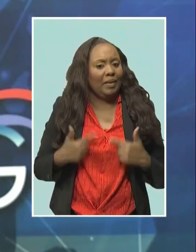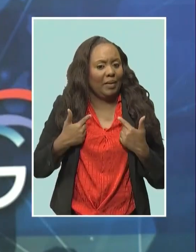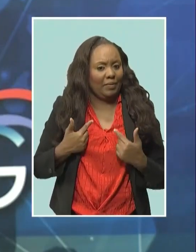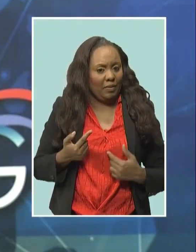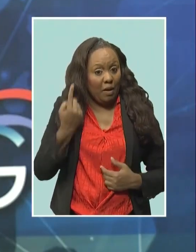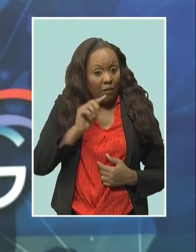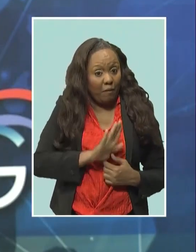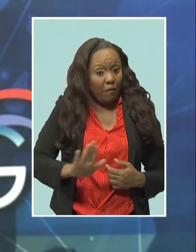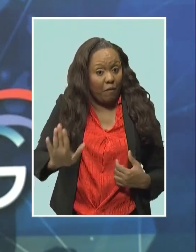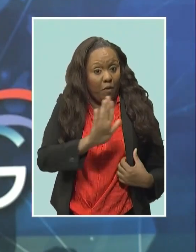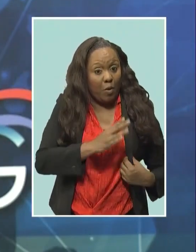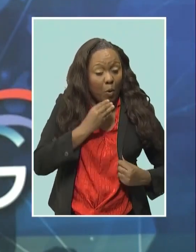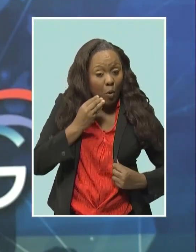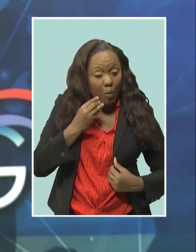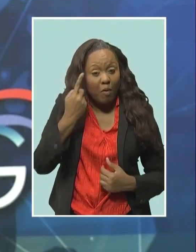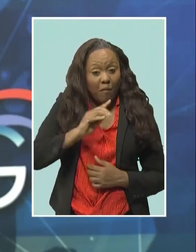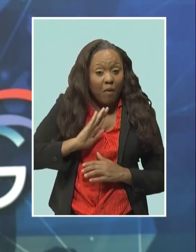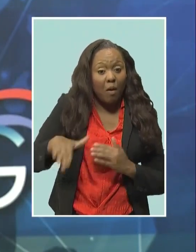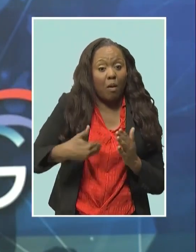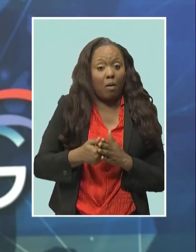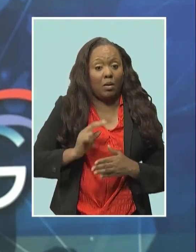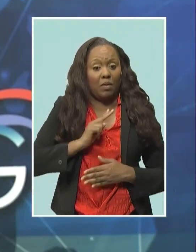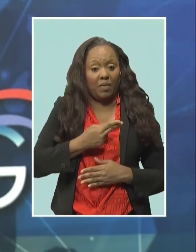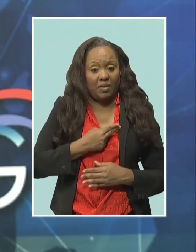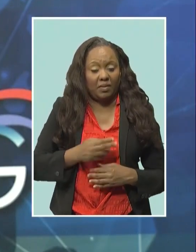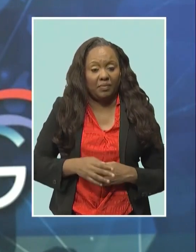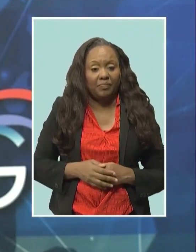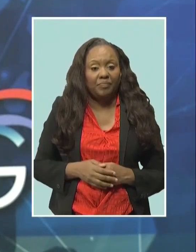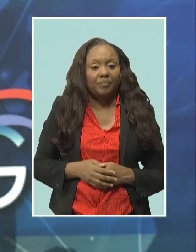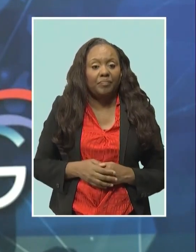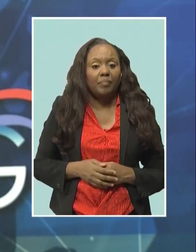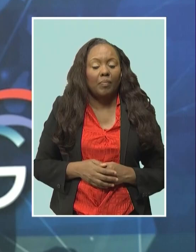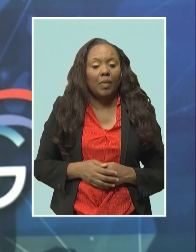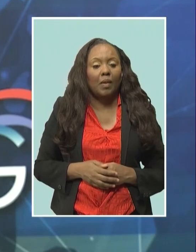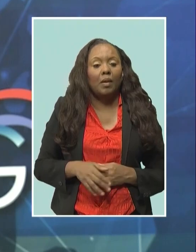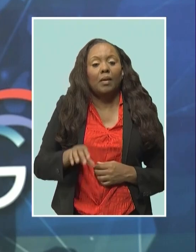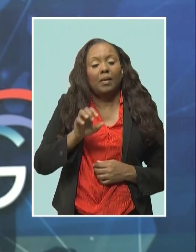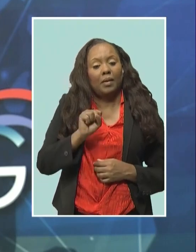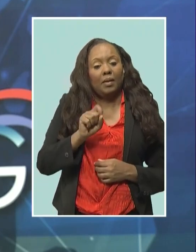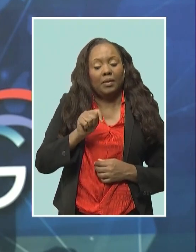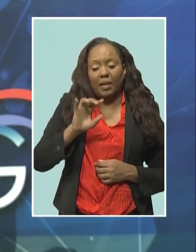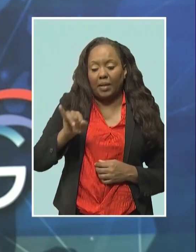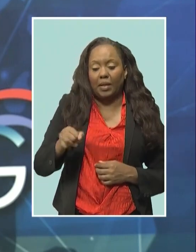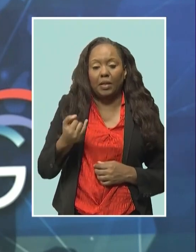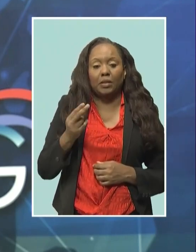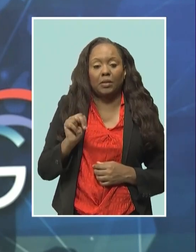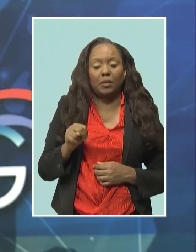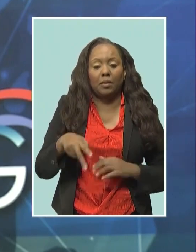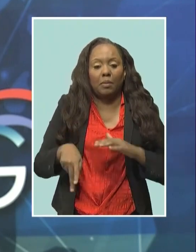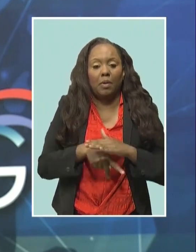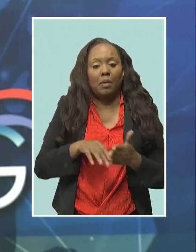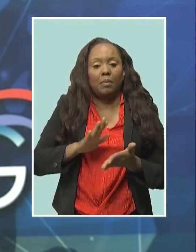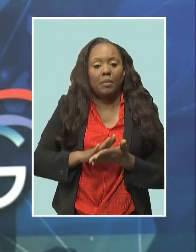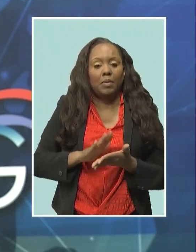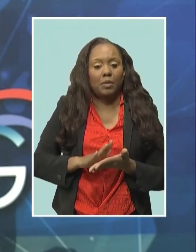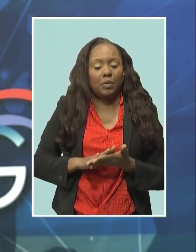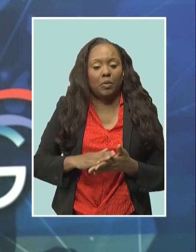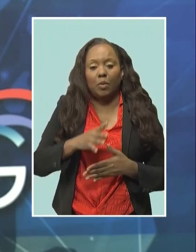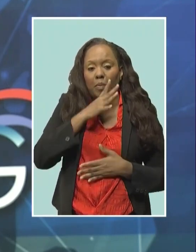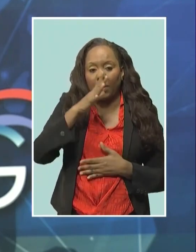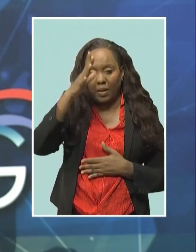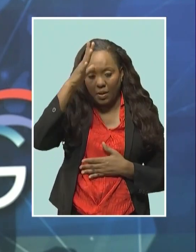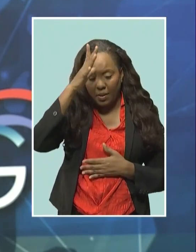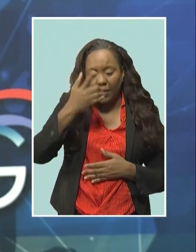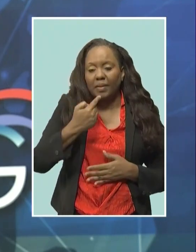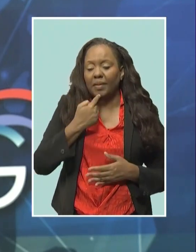Parents of St. John Primary School have been affected by environmental problems this term and have been given the assurance that the Ministry